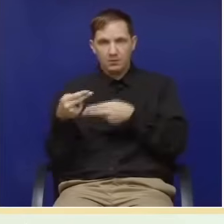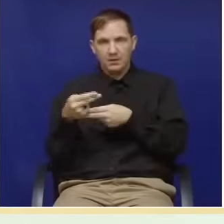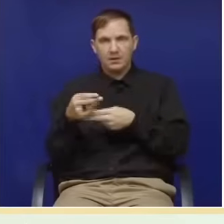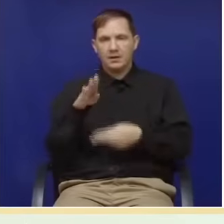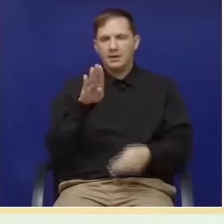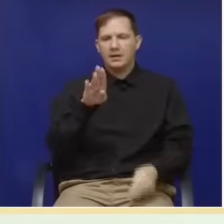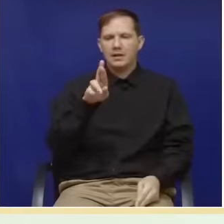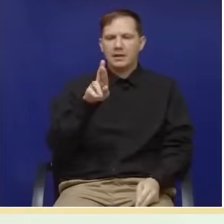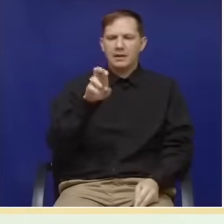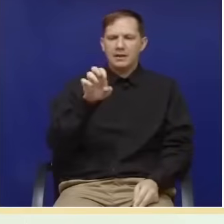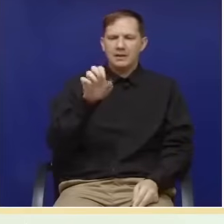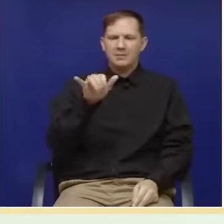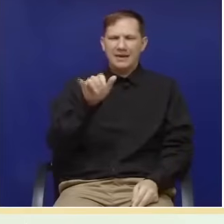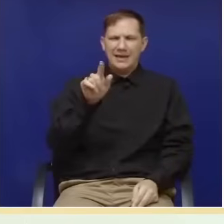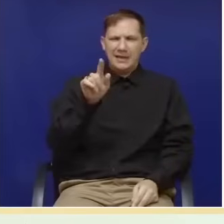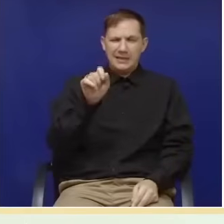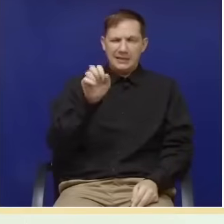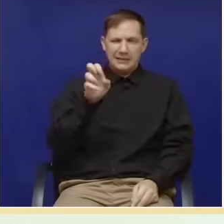Breitenberg.